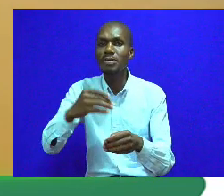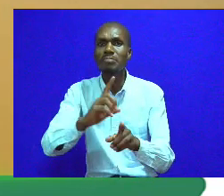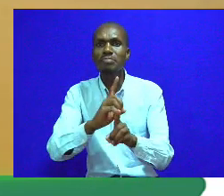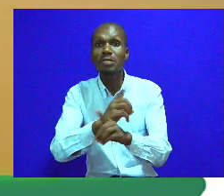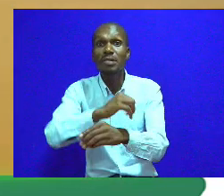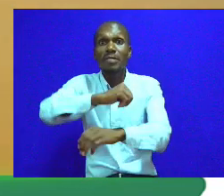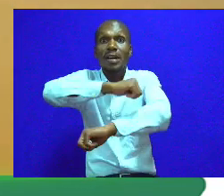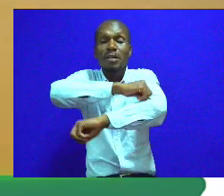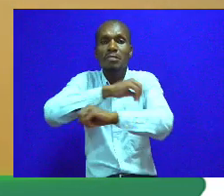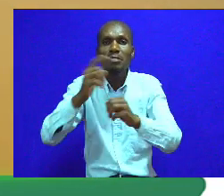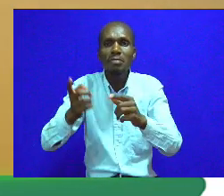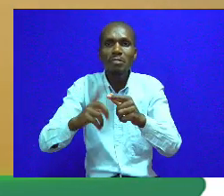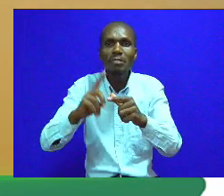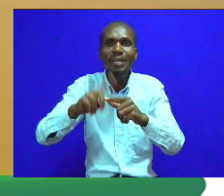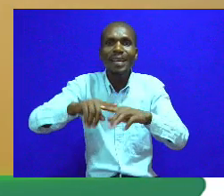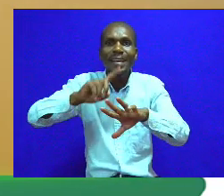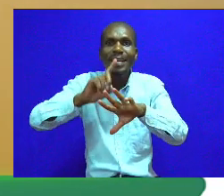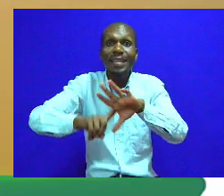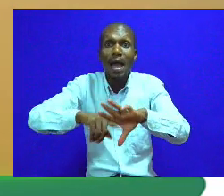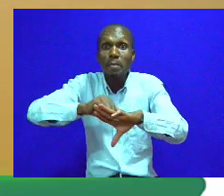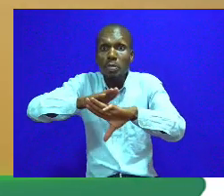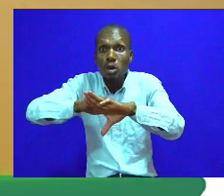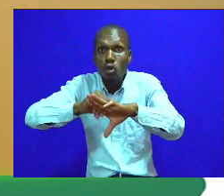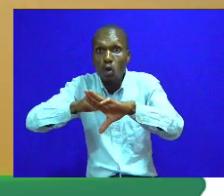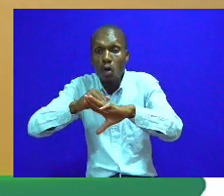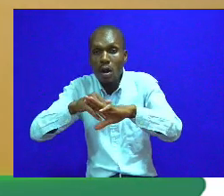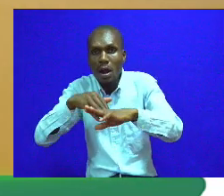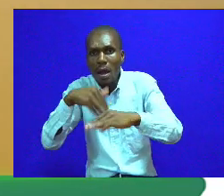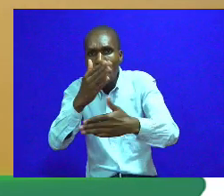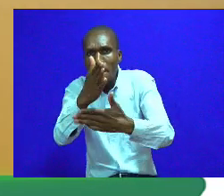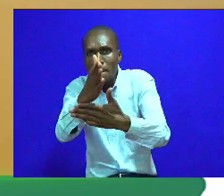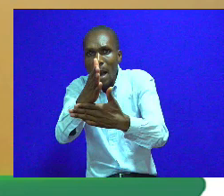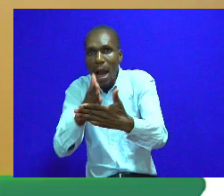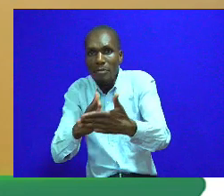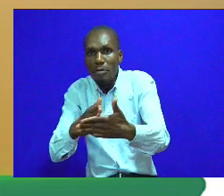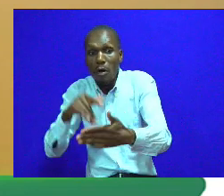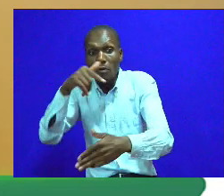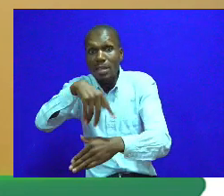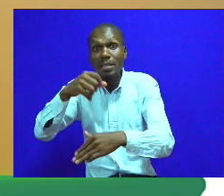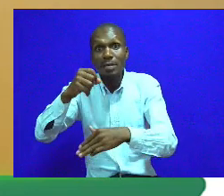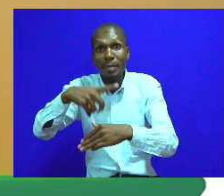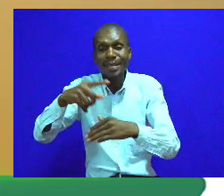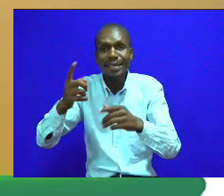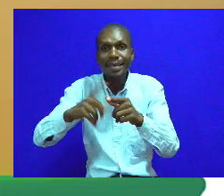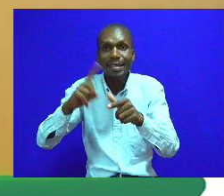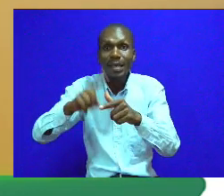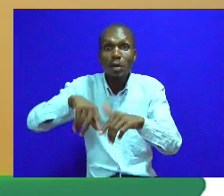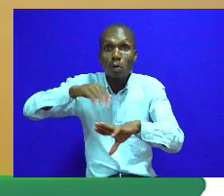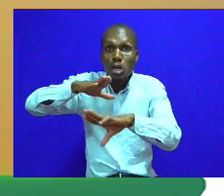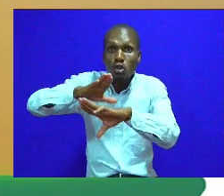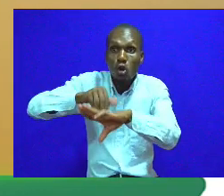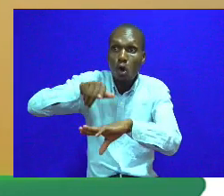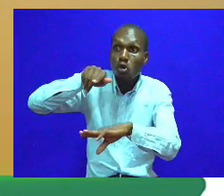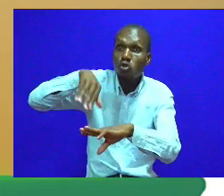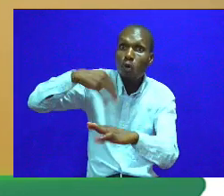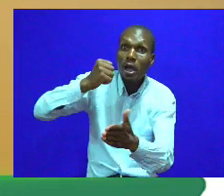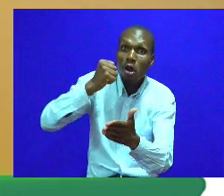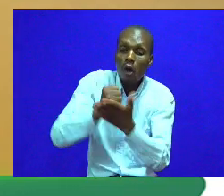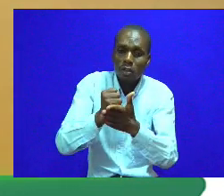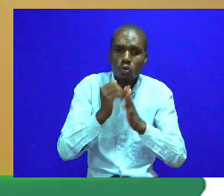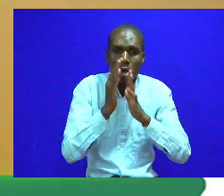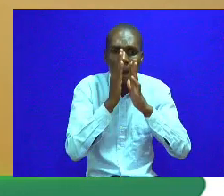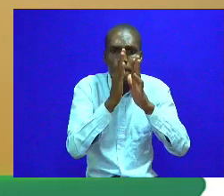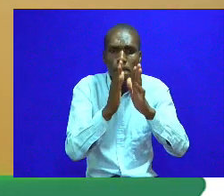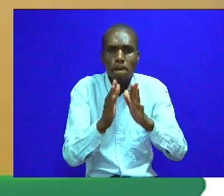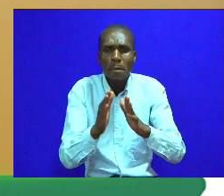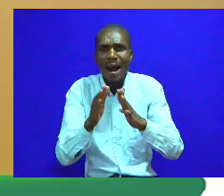bakonyora chi admission chabo iko mabwango ange gatyumo tyenyoyo ndoje tubarangiria ase office kobanga